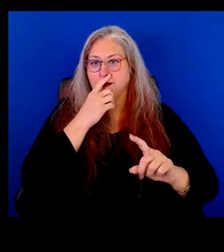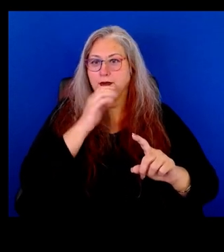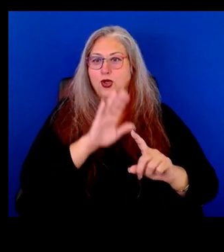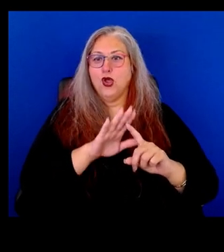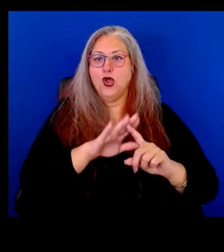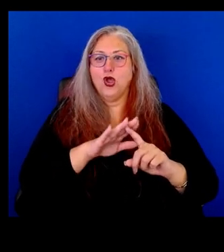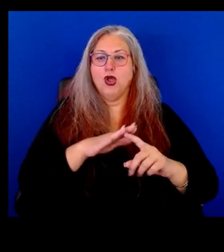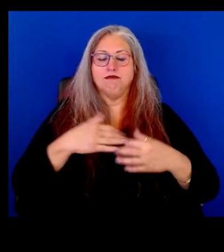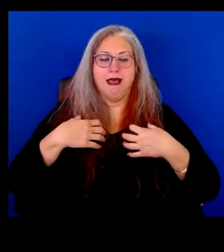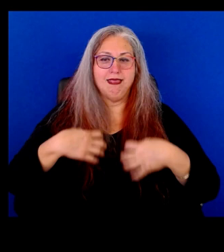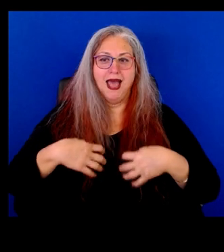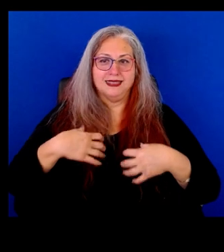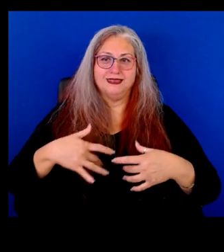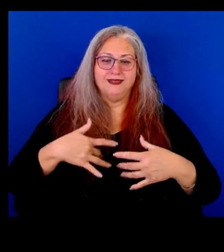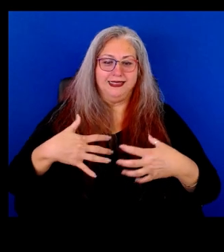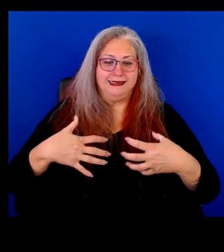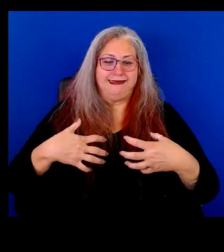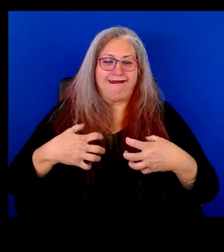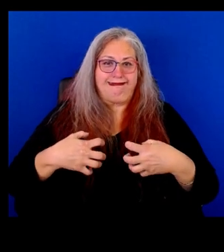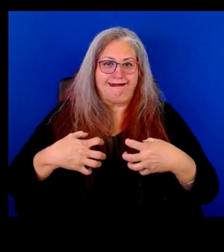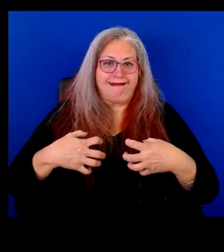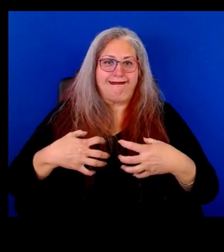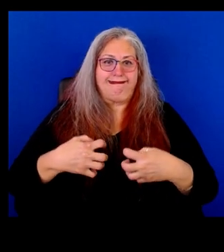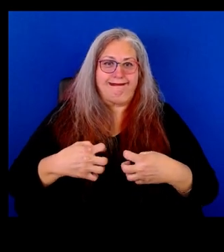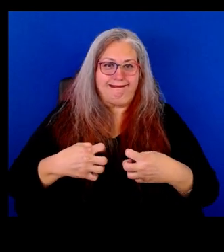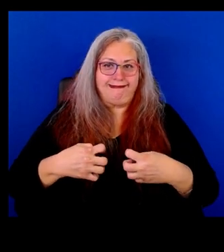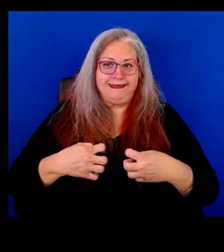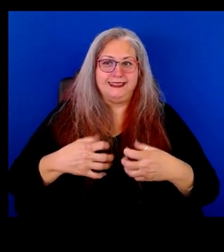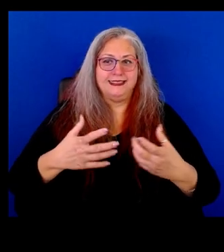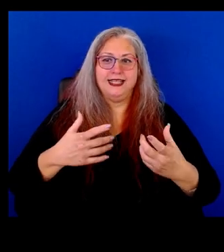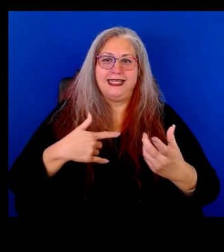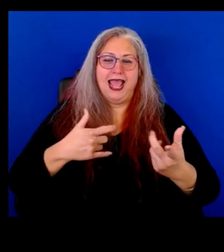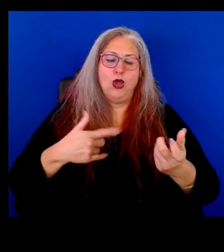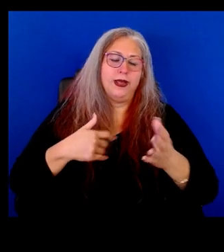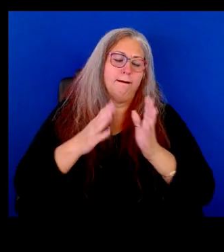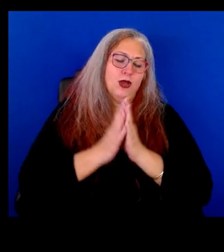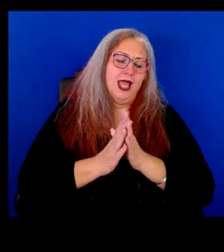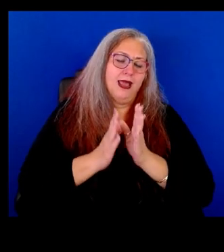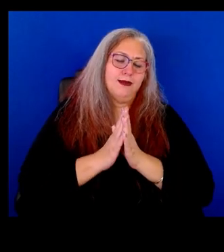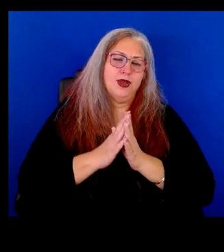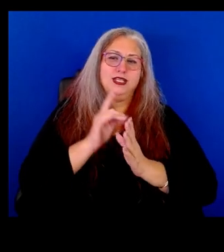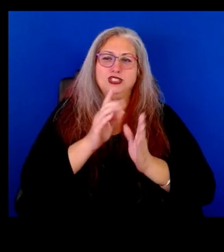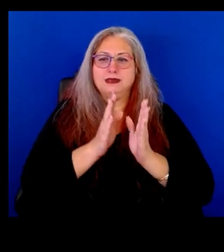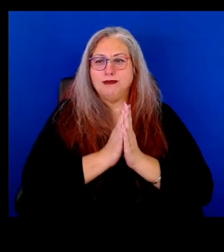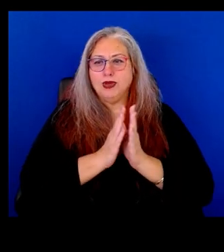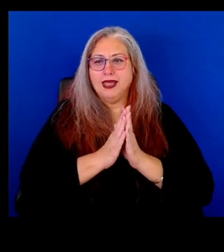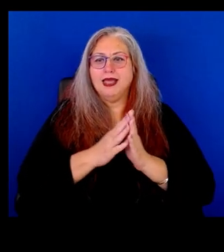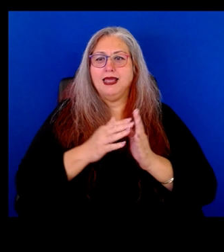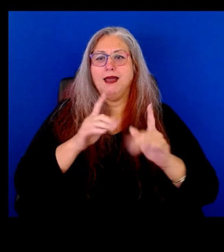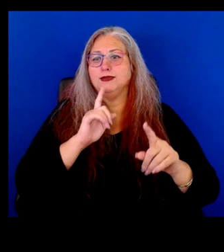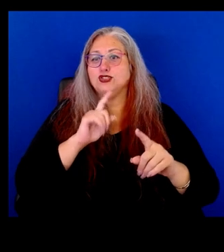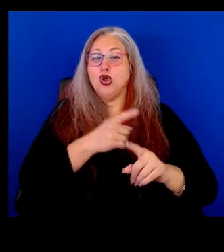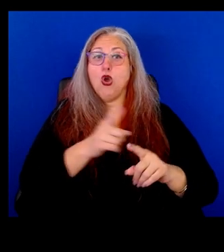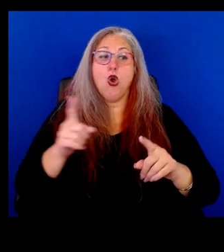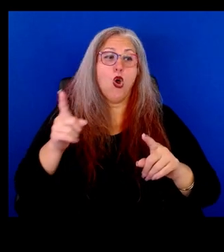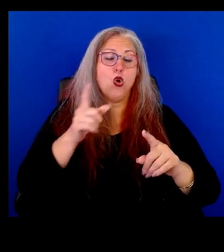her lungs like tightening up, and we're just praying. She's praying, and I'm